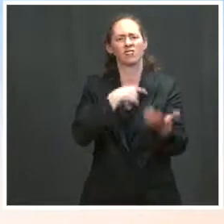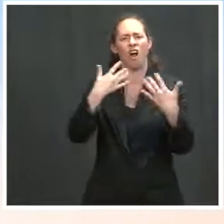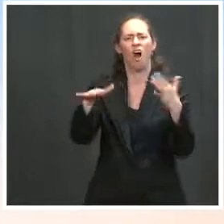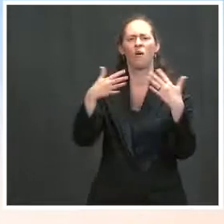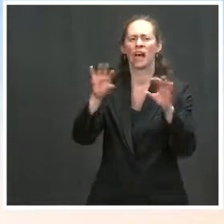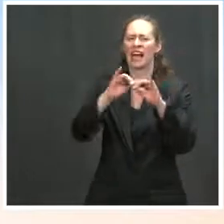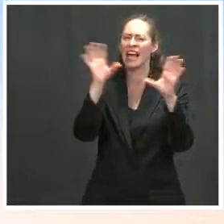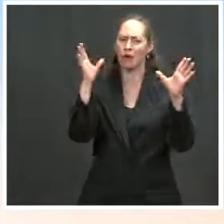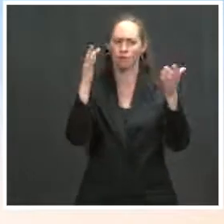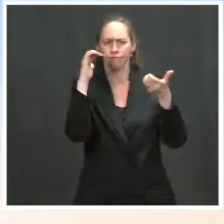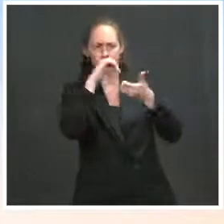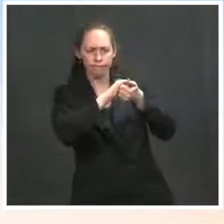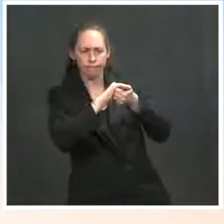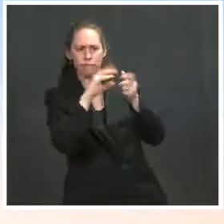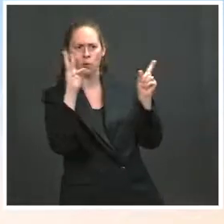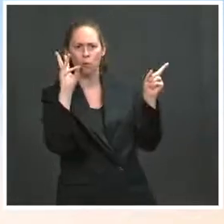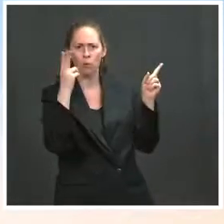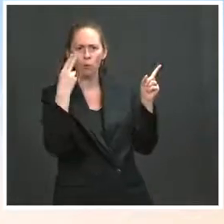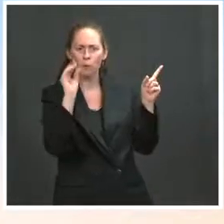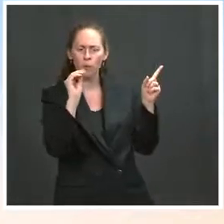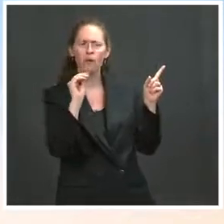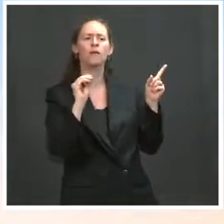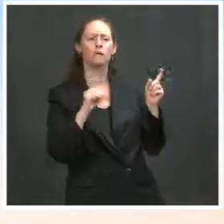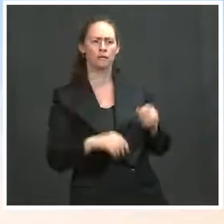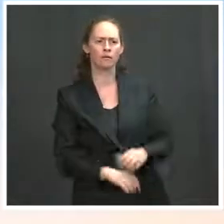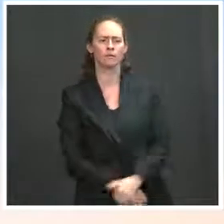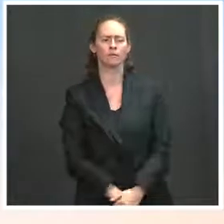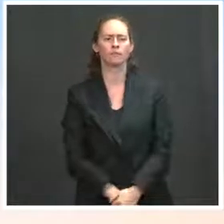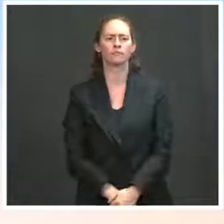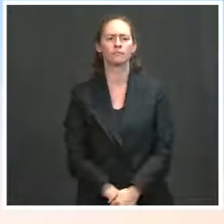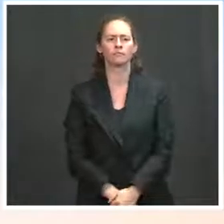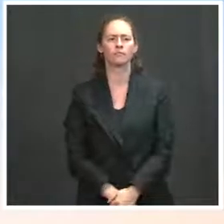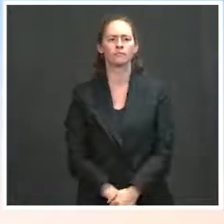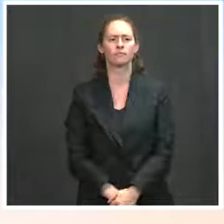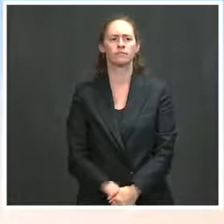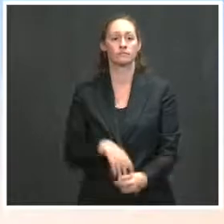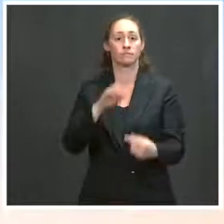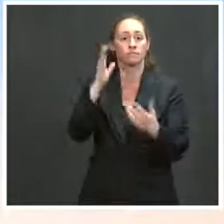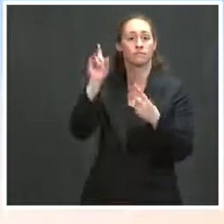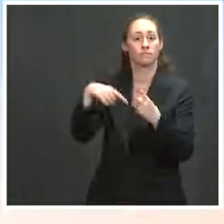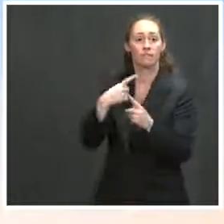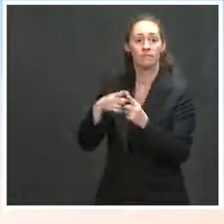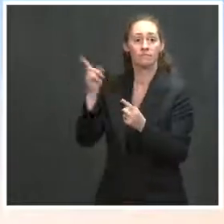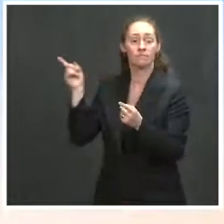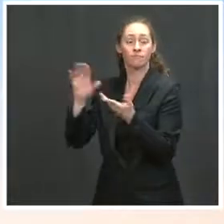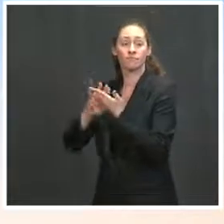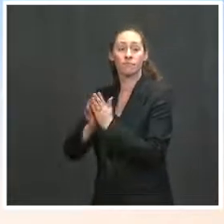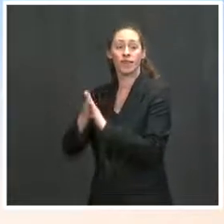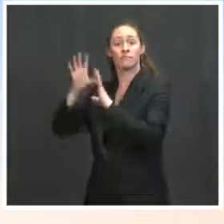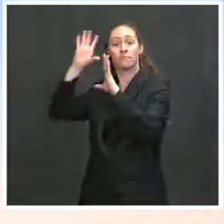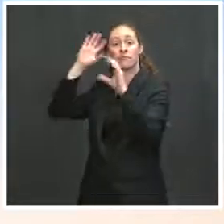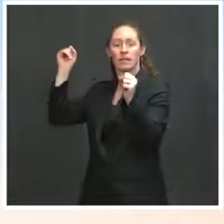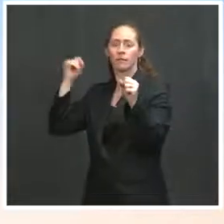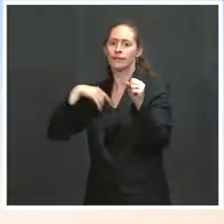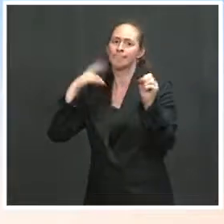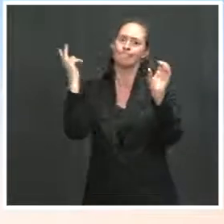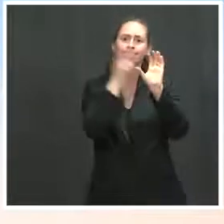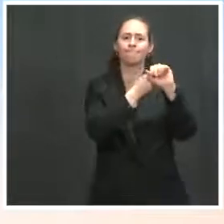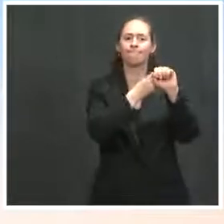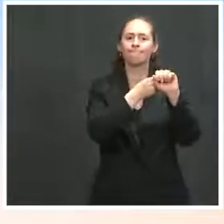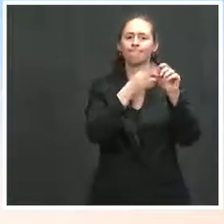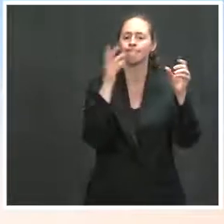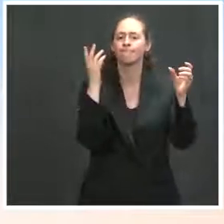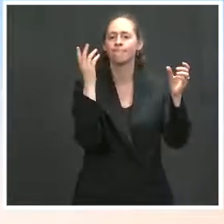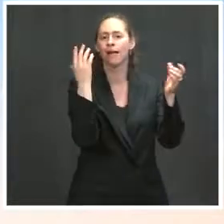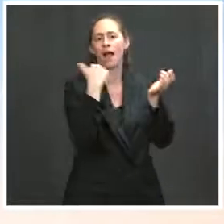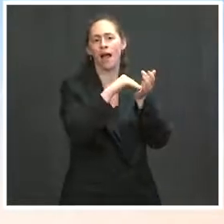the WHO once very early on, and one of the reasons why we did that is to be able to hold them accountable as well, right? This